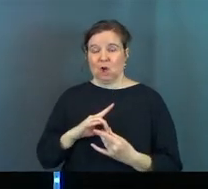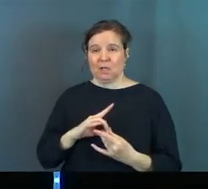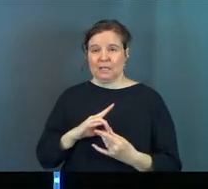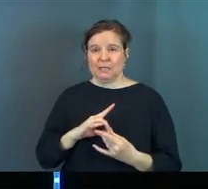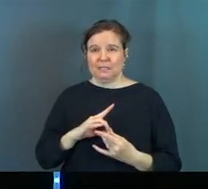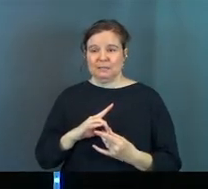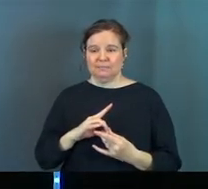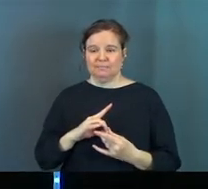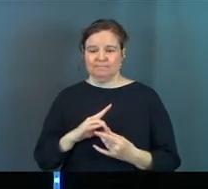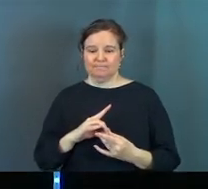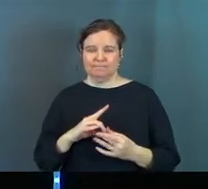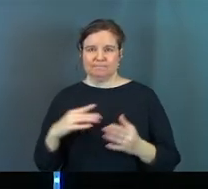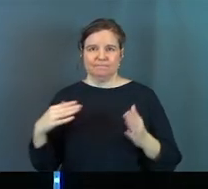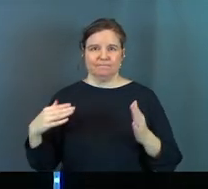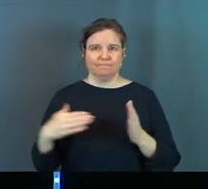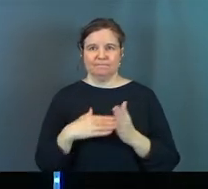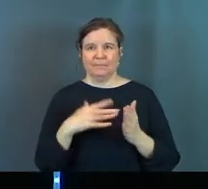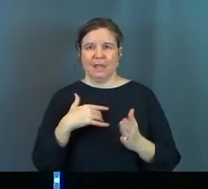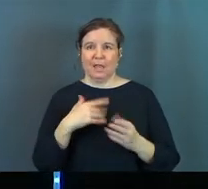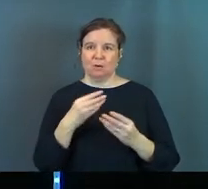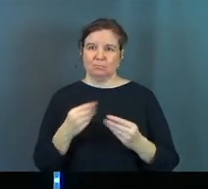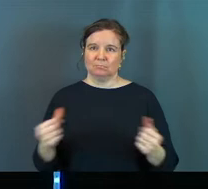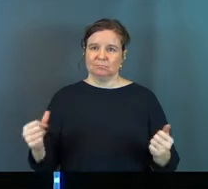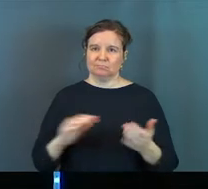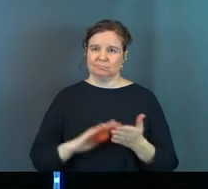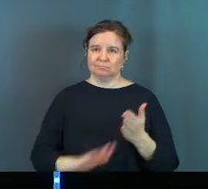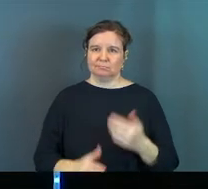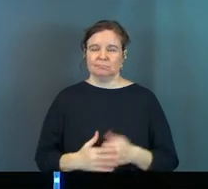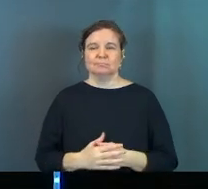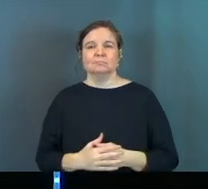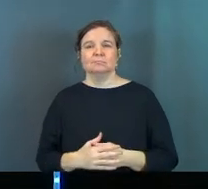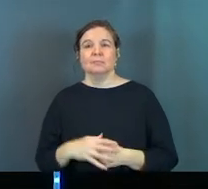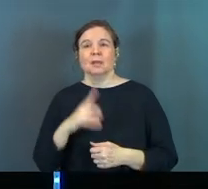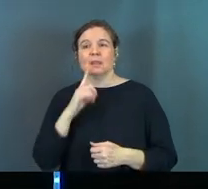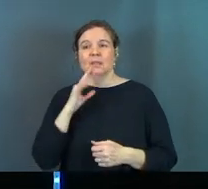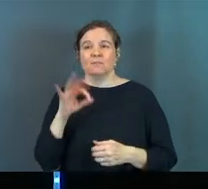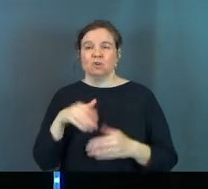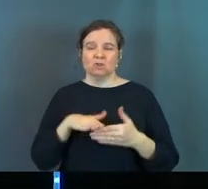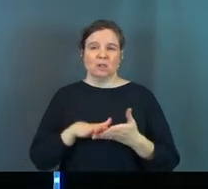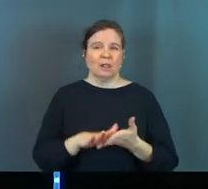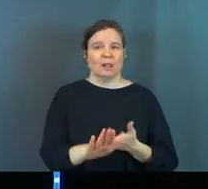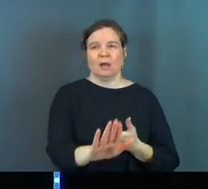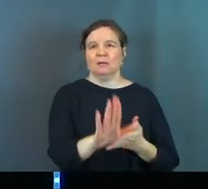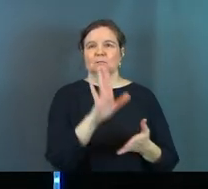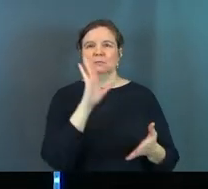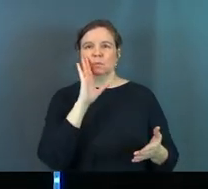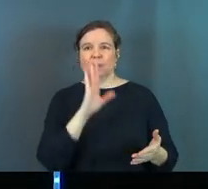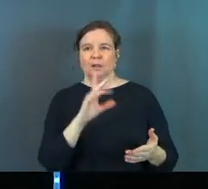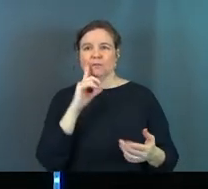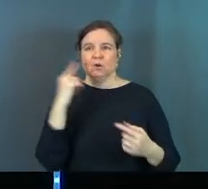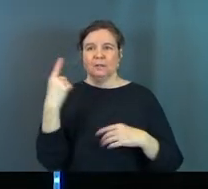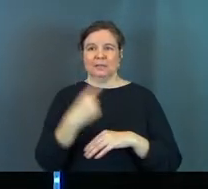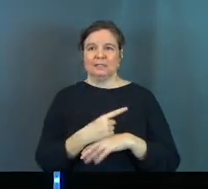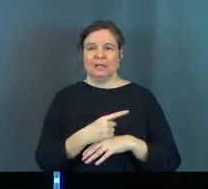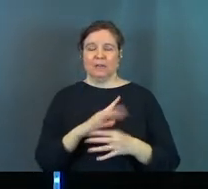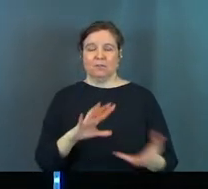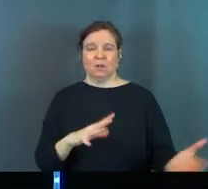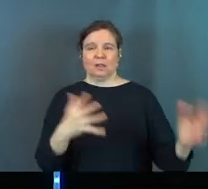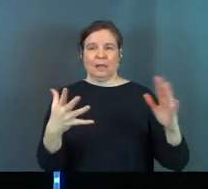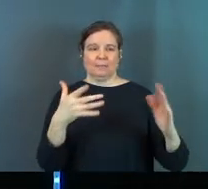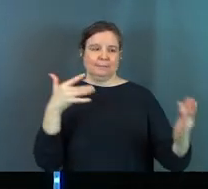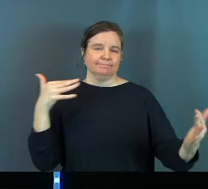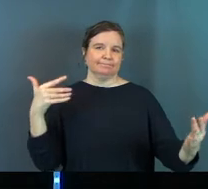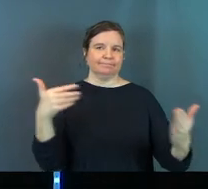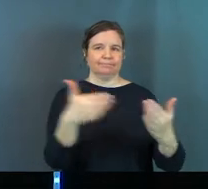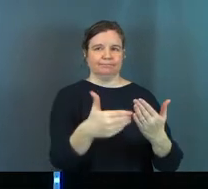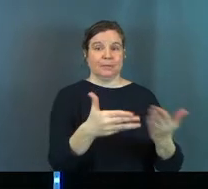vengeance and recompense. Their foot shall slide in due time, for the day of their calamity is at